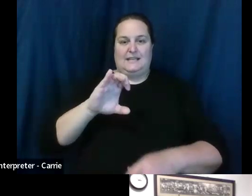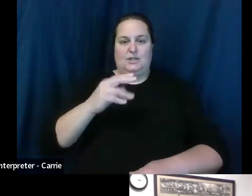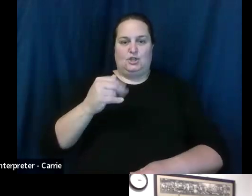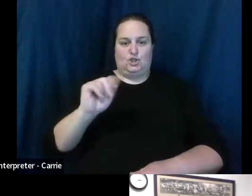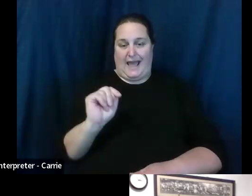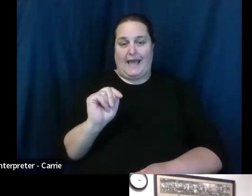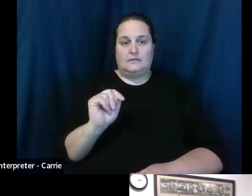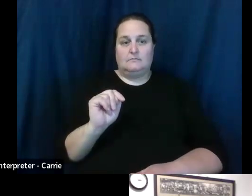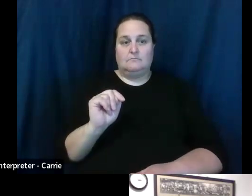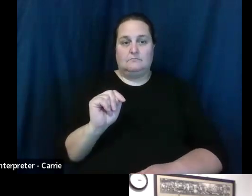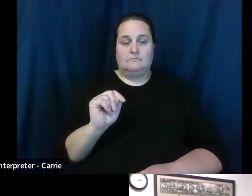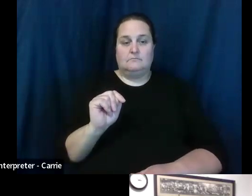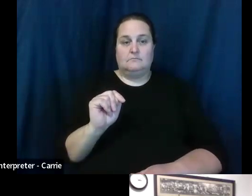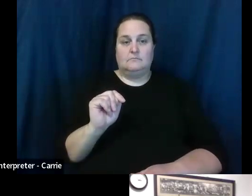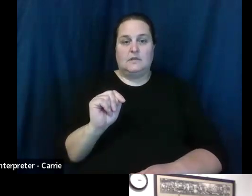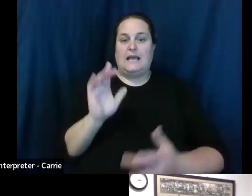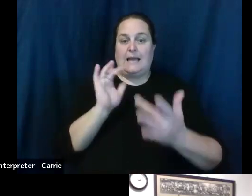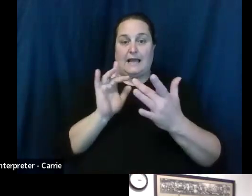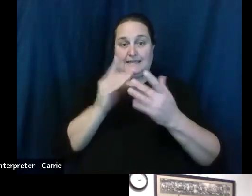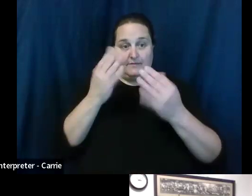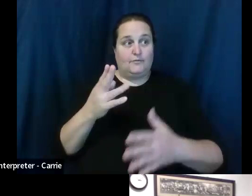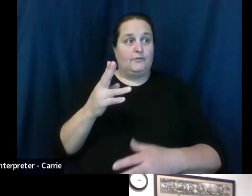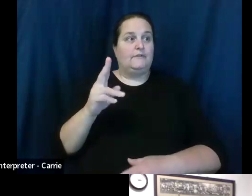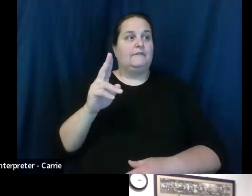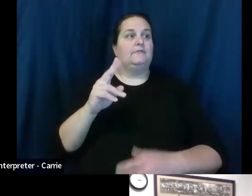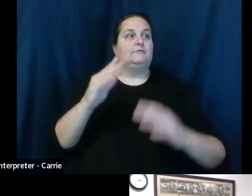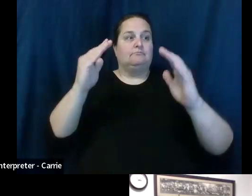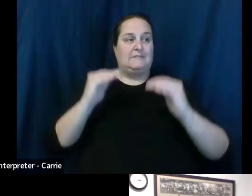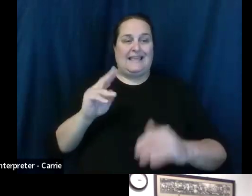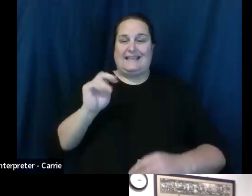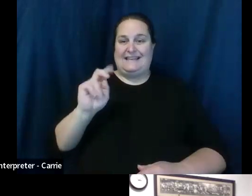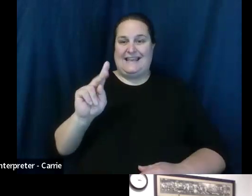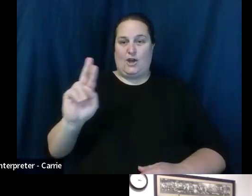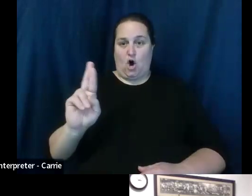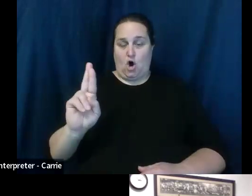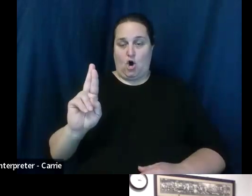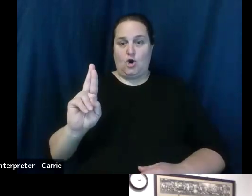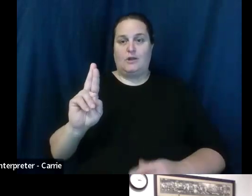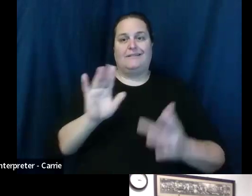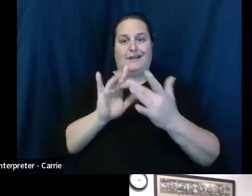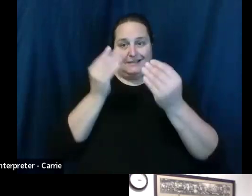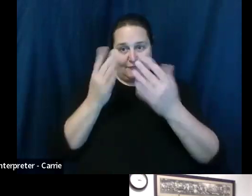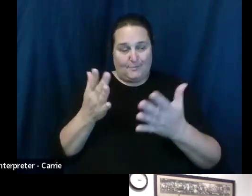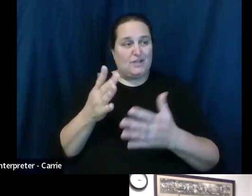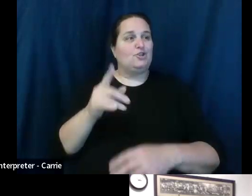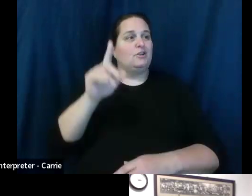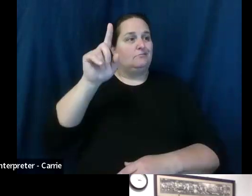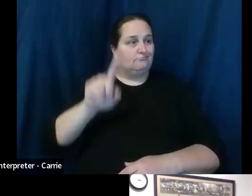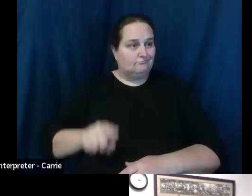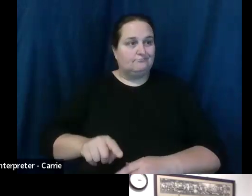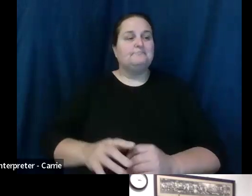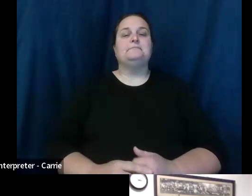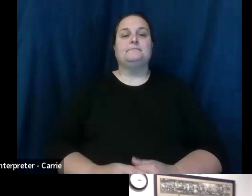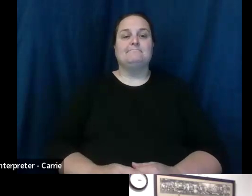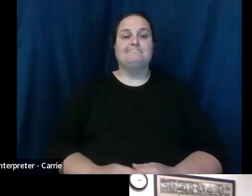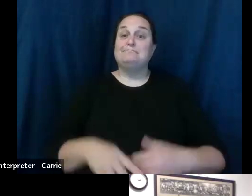nicholasostrom@uiowa.edu. Our contact information, Nick Radzinski's contact information, if you have any trouble with the website specifically, is on there.